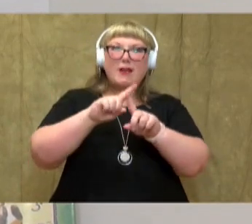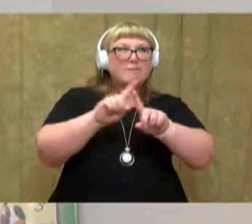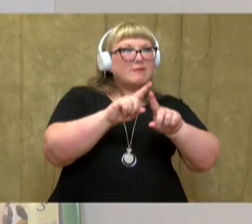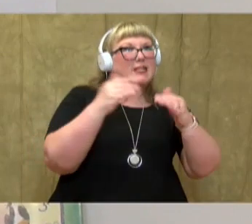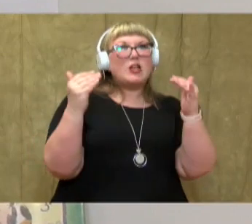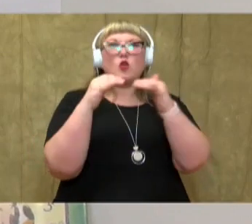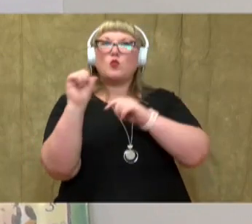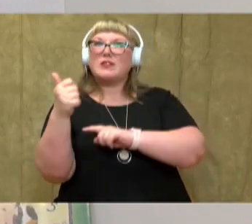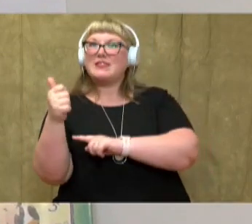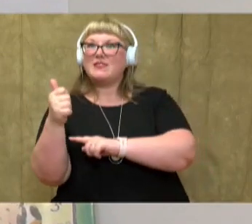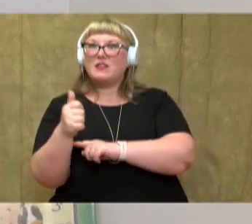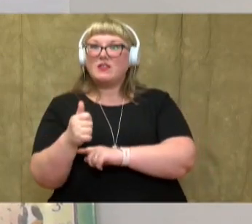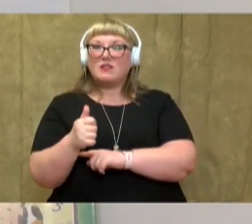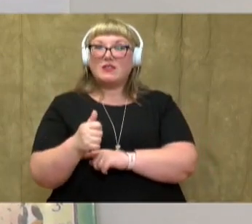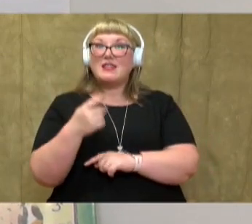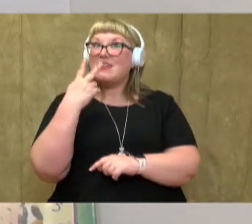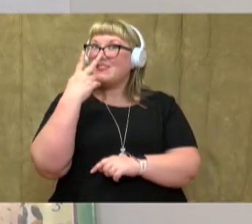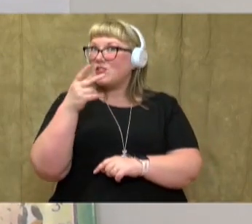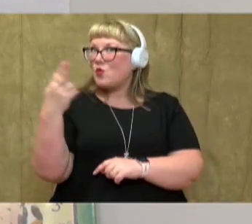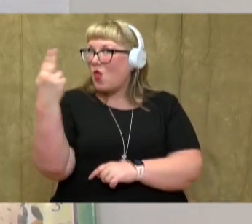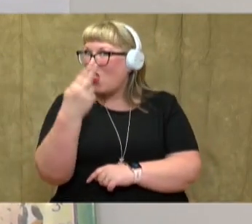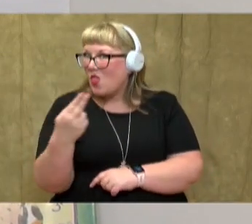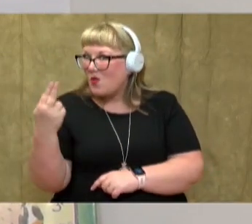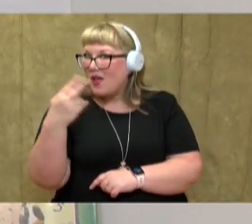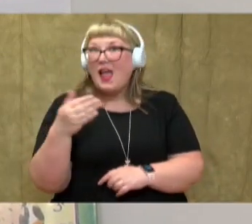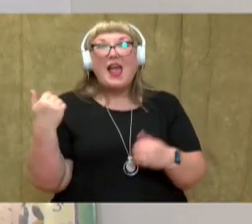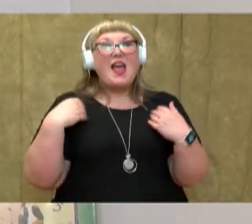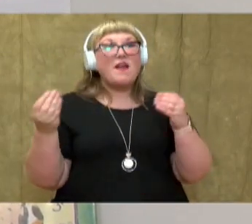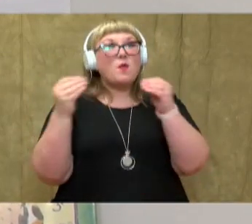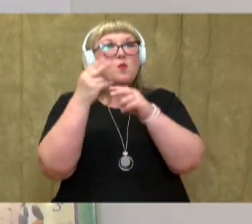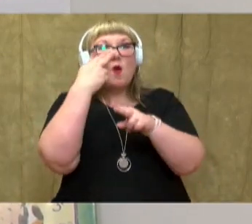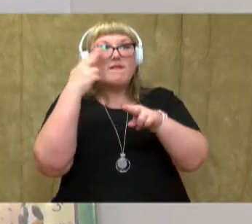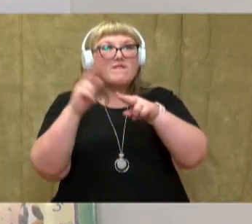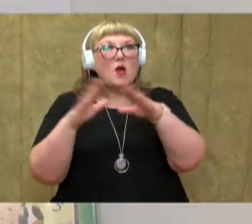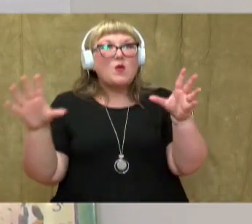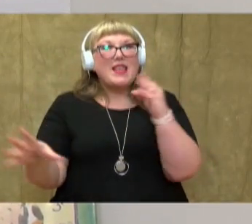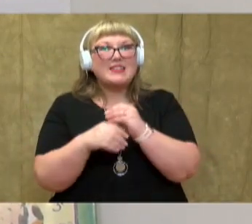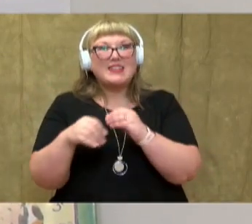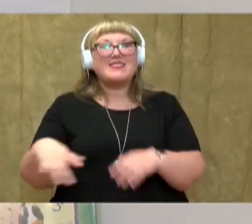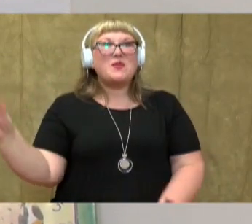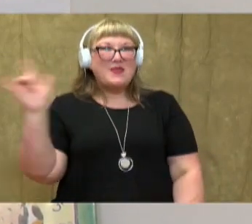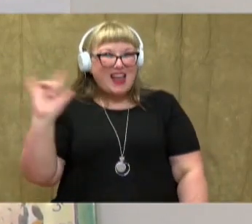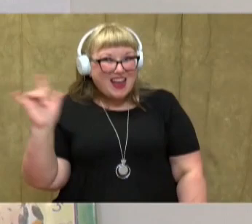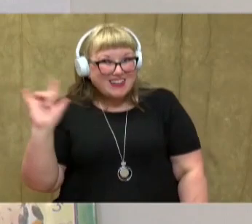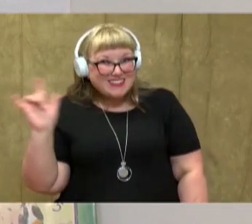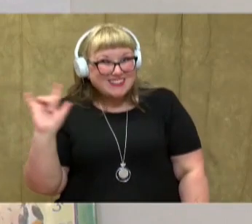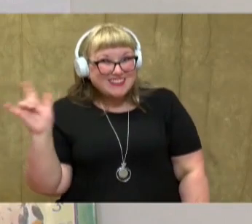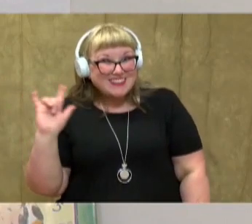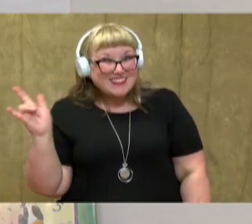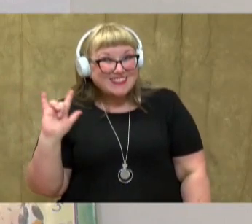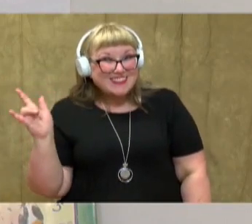to make 10. Tune in on Thursday and we'll have some more fun with addition. Have a good week.